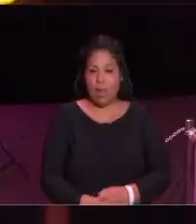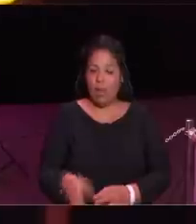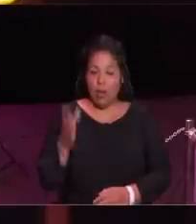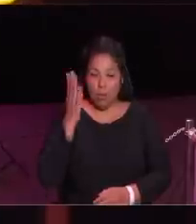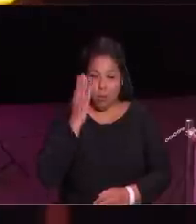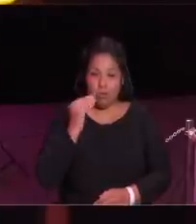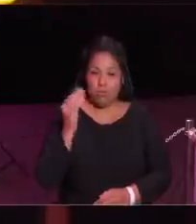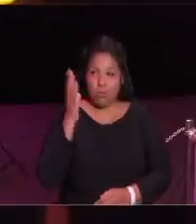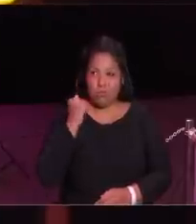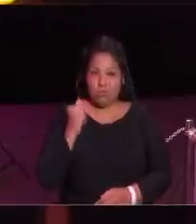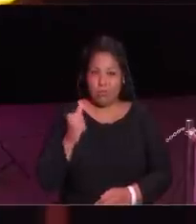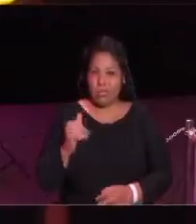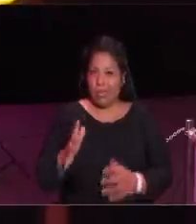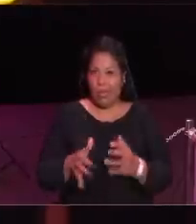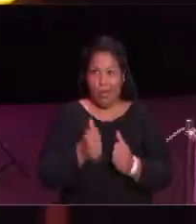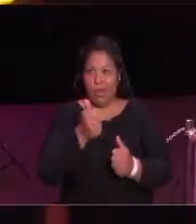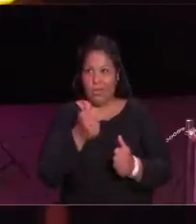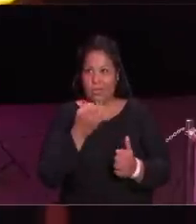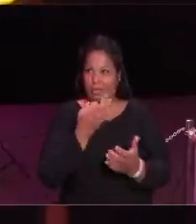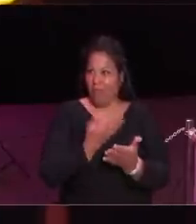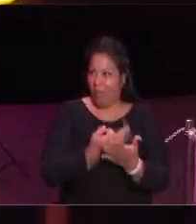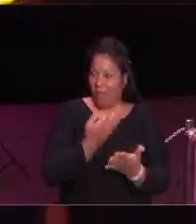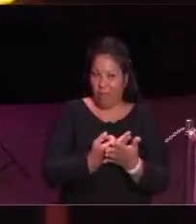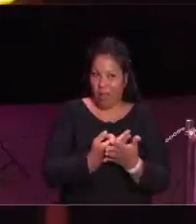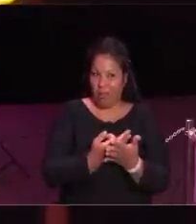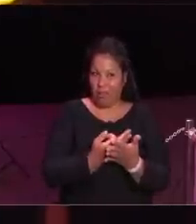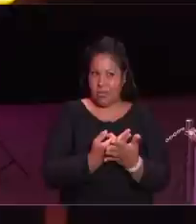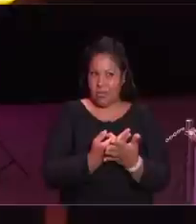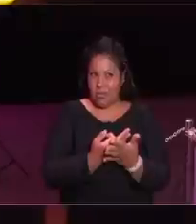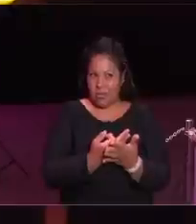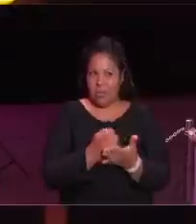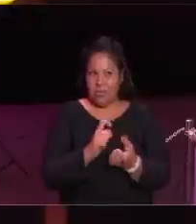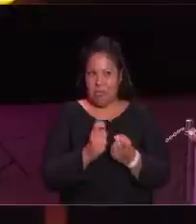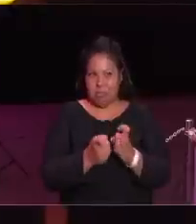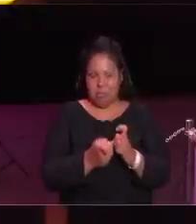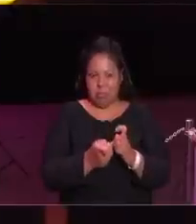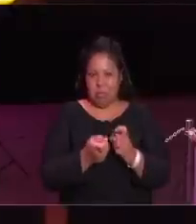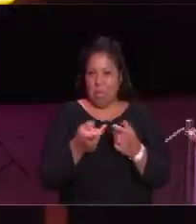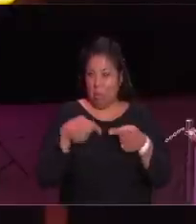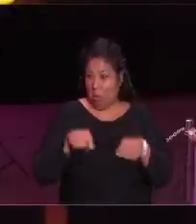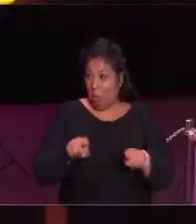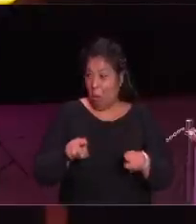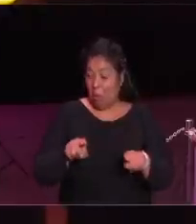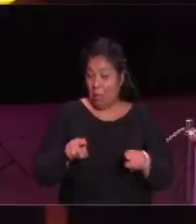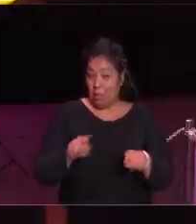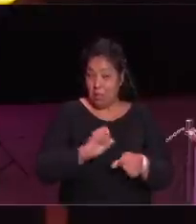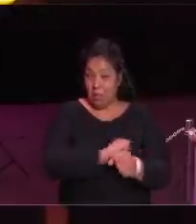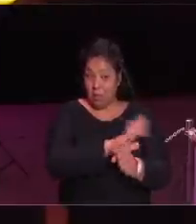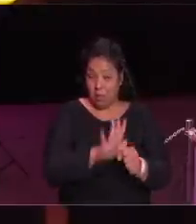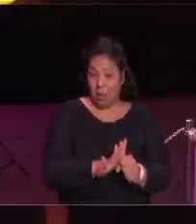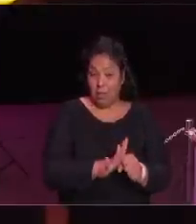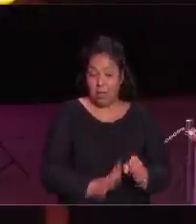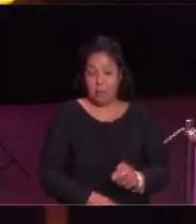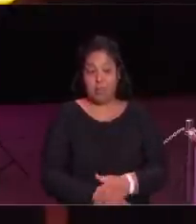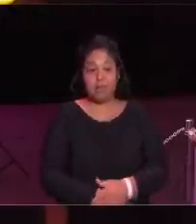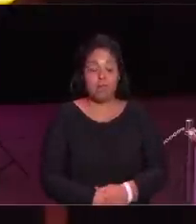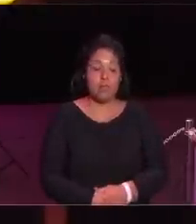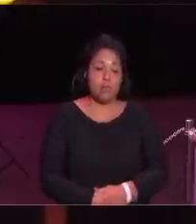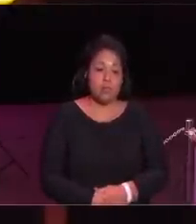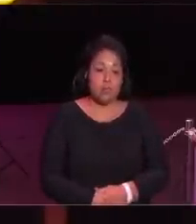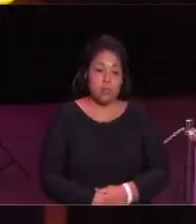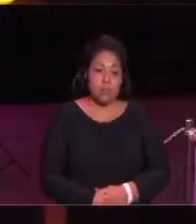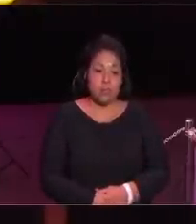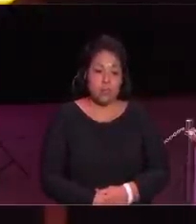the greatest financial increase in the midst of a pandemic. La iglesia experimentó